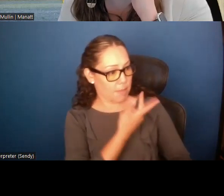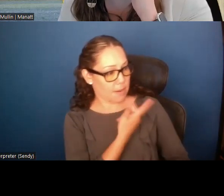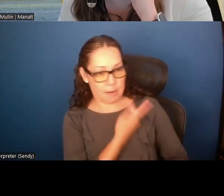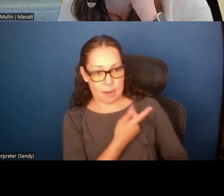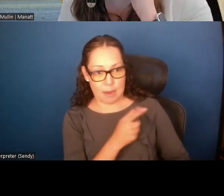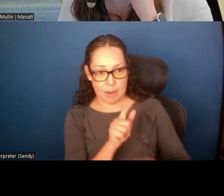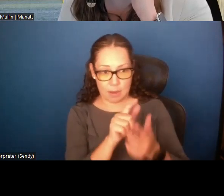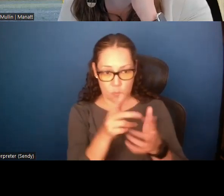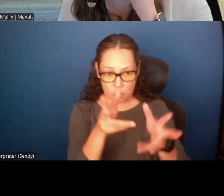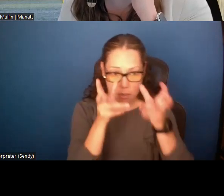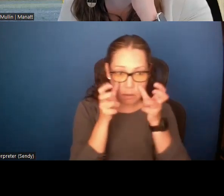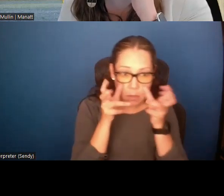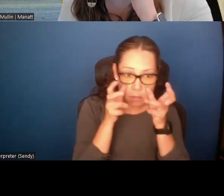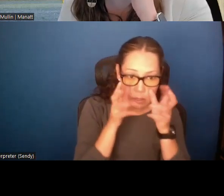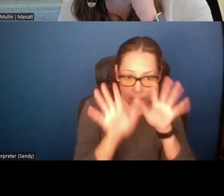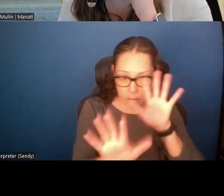his needs. And